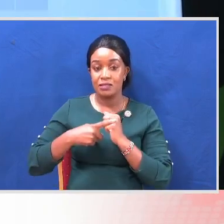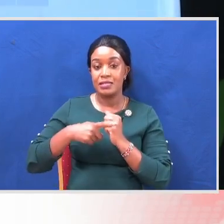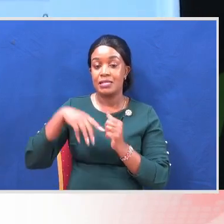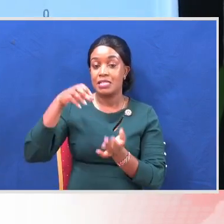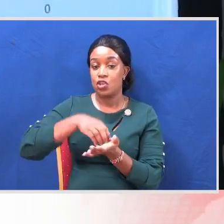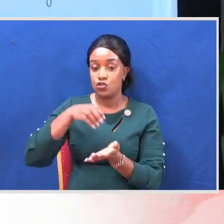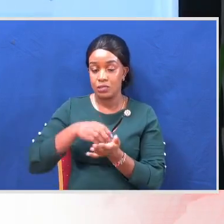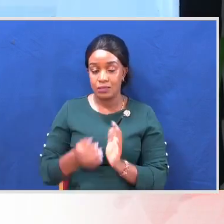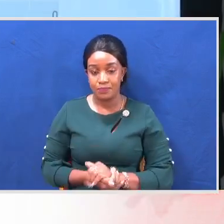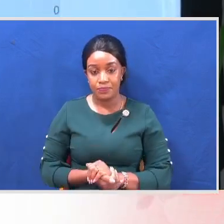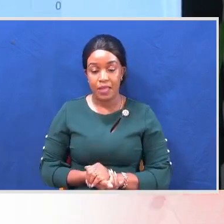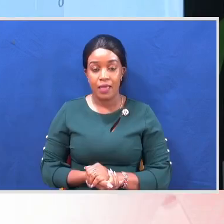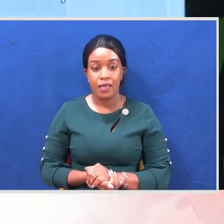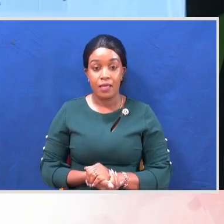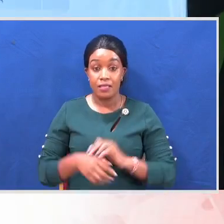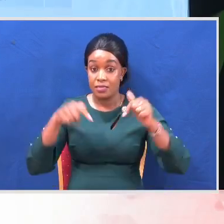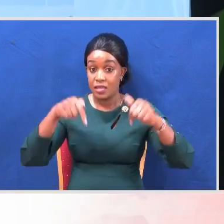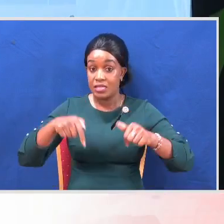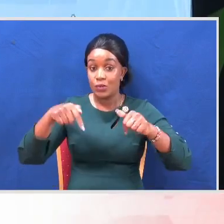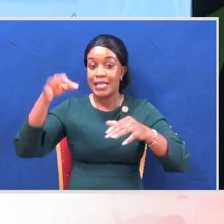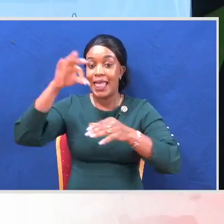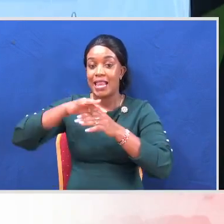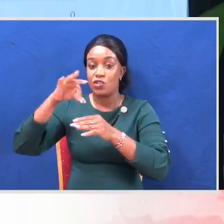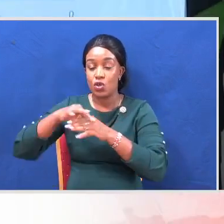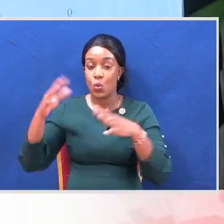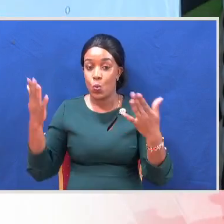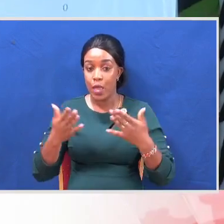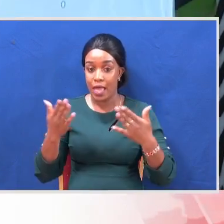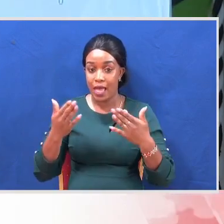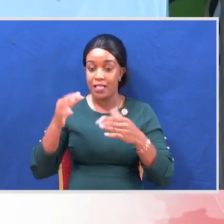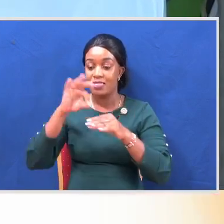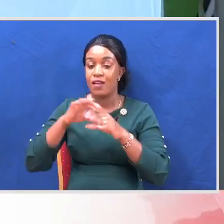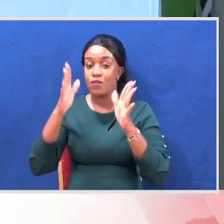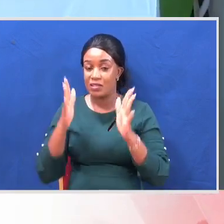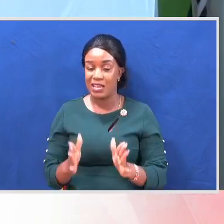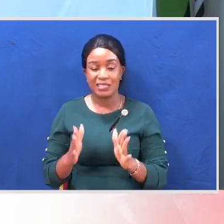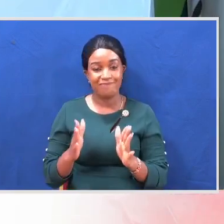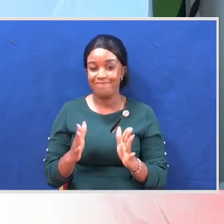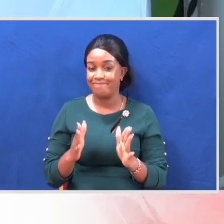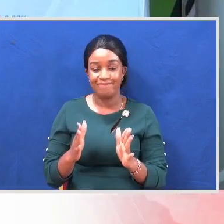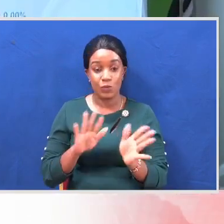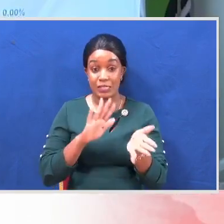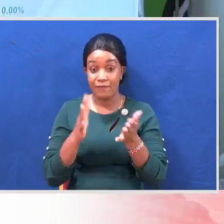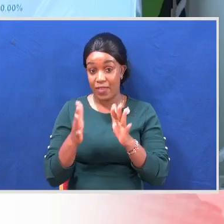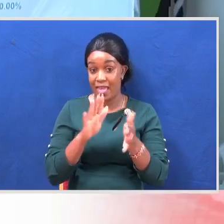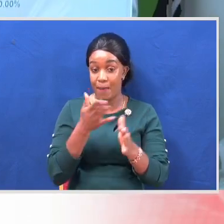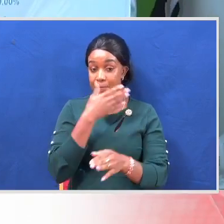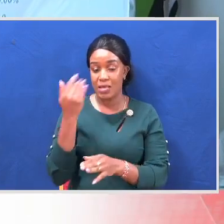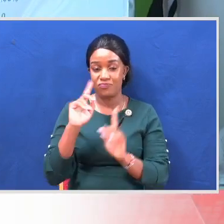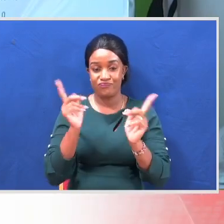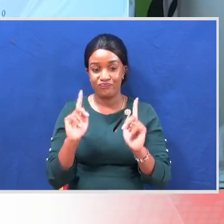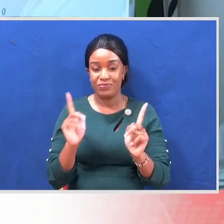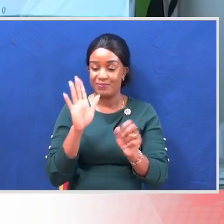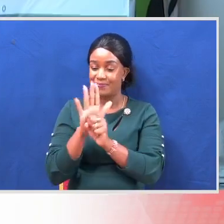Again, this was an election where the voter turnout wasn't at its best, given that this is a vote-rich